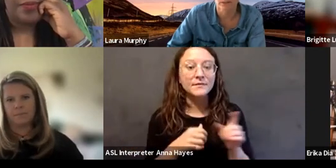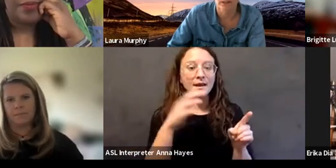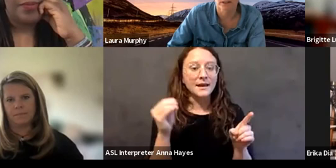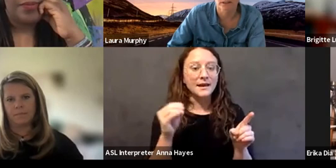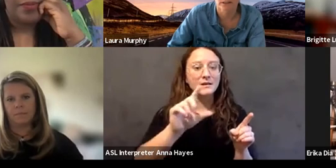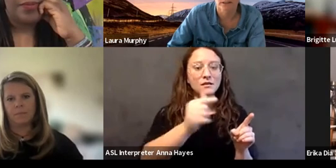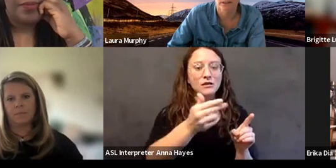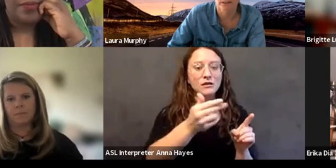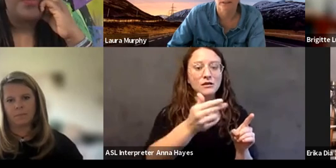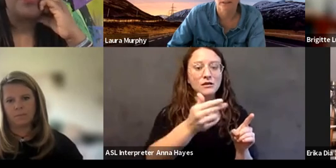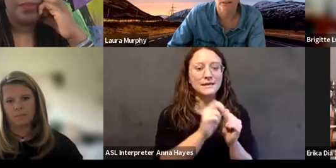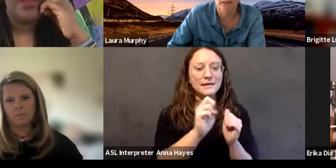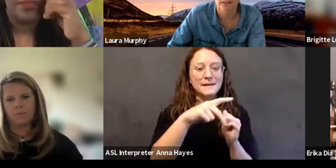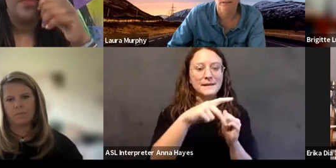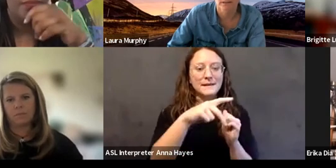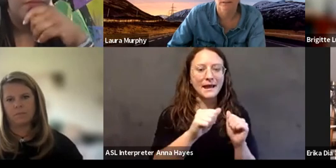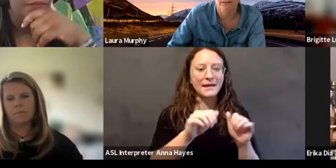environmental impact assessments.